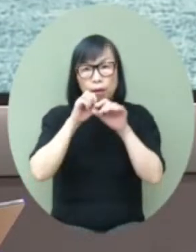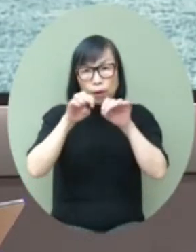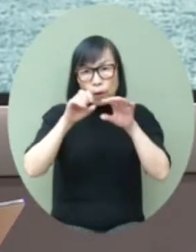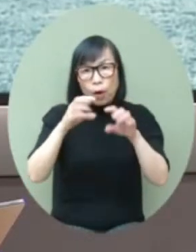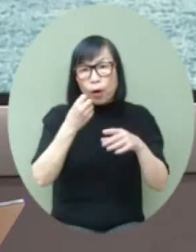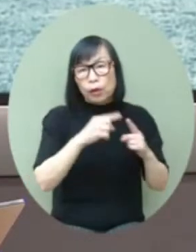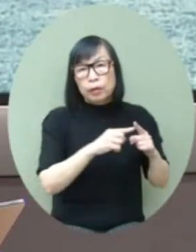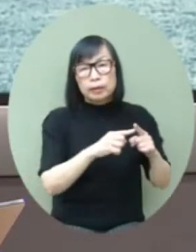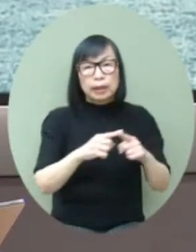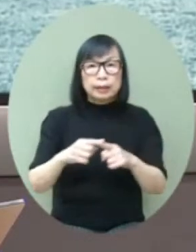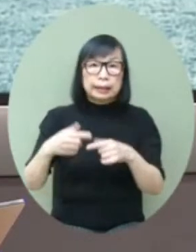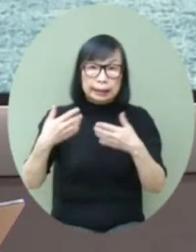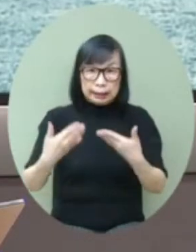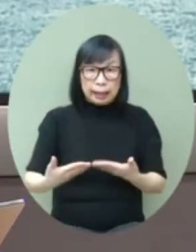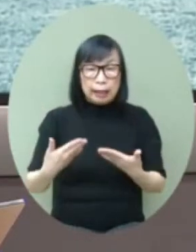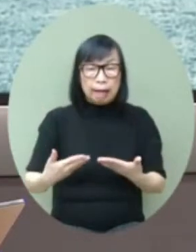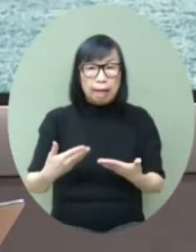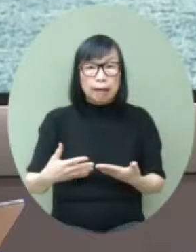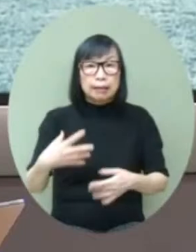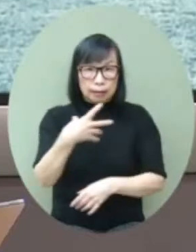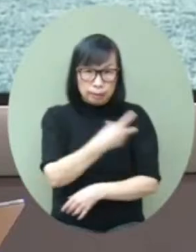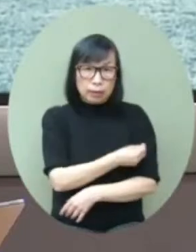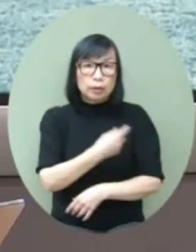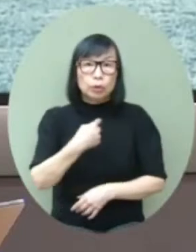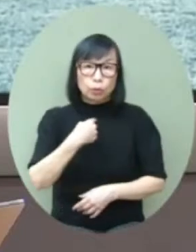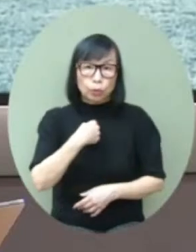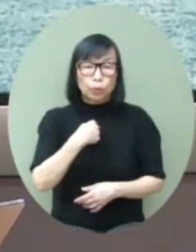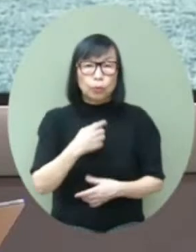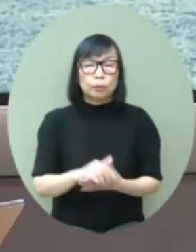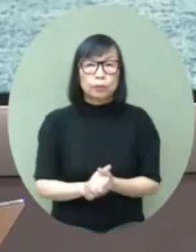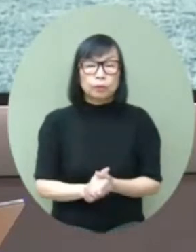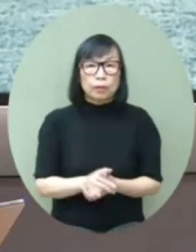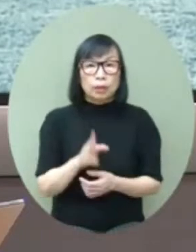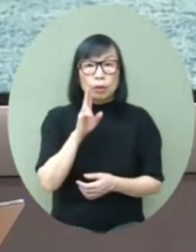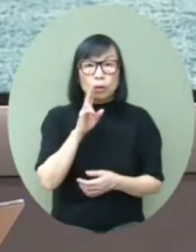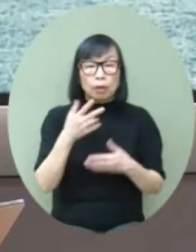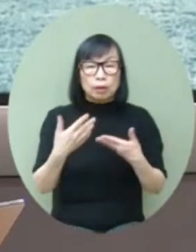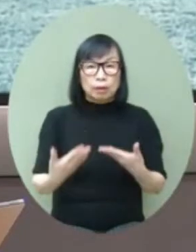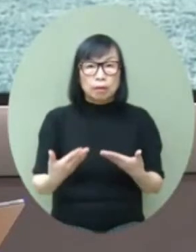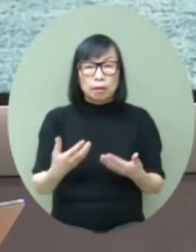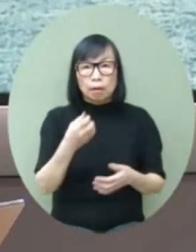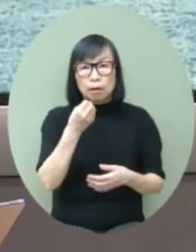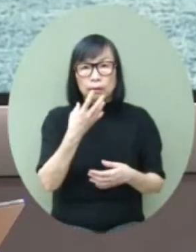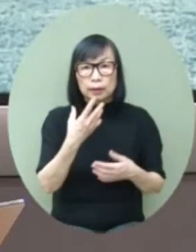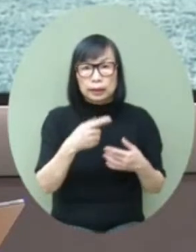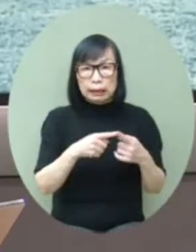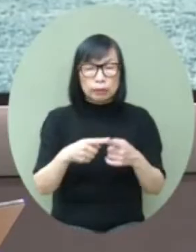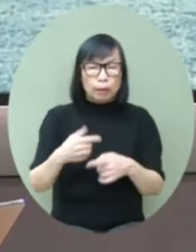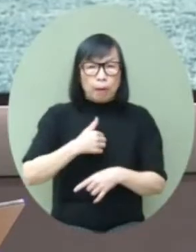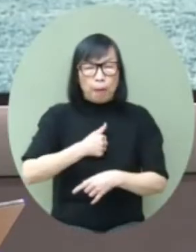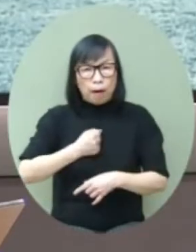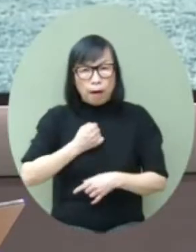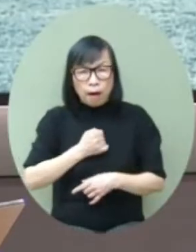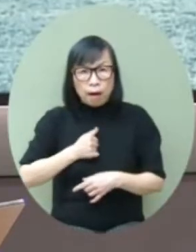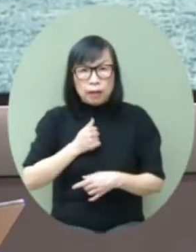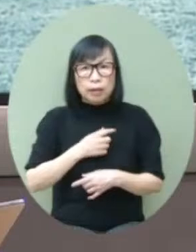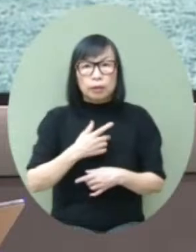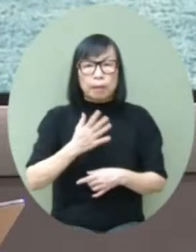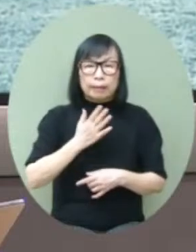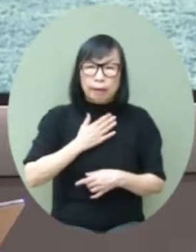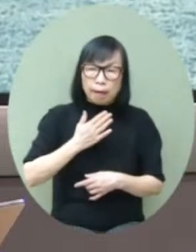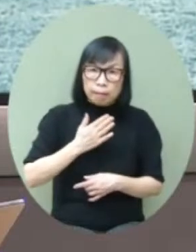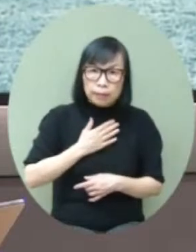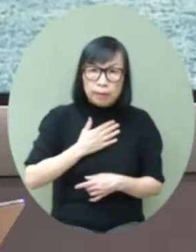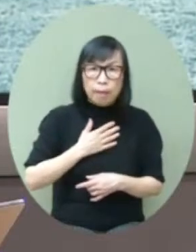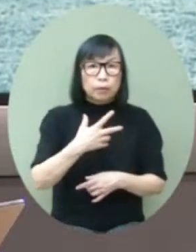are unvaccinated, now is the time to get the jab. If you still have doubts